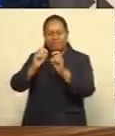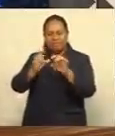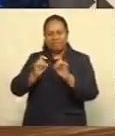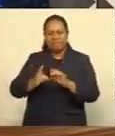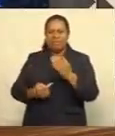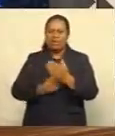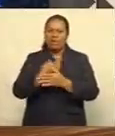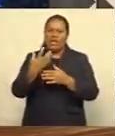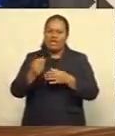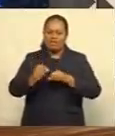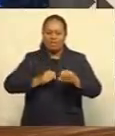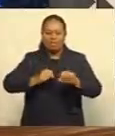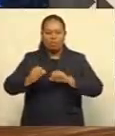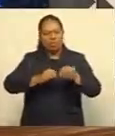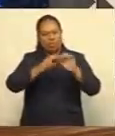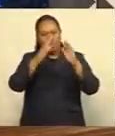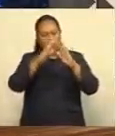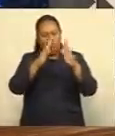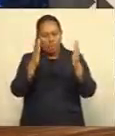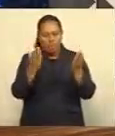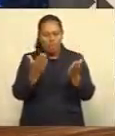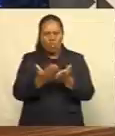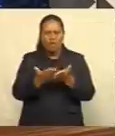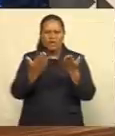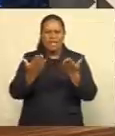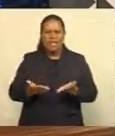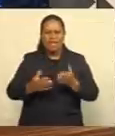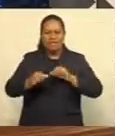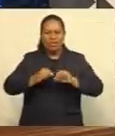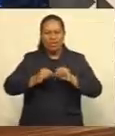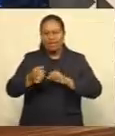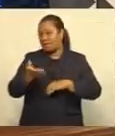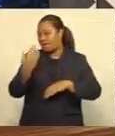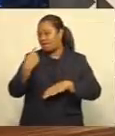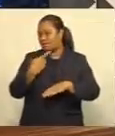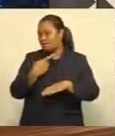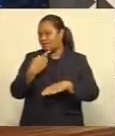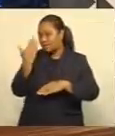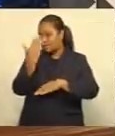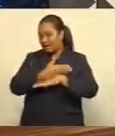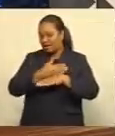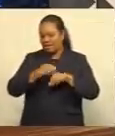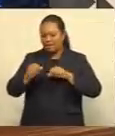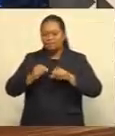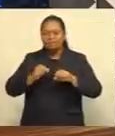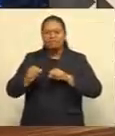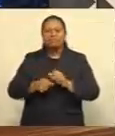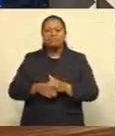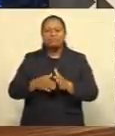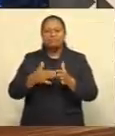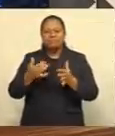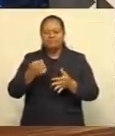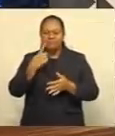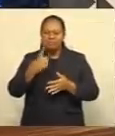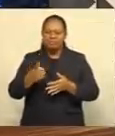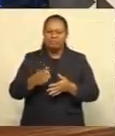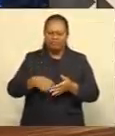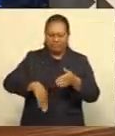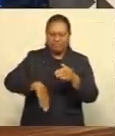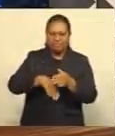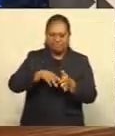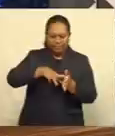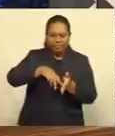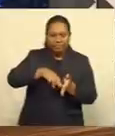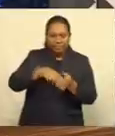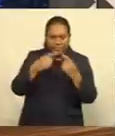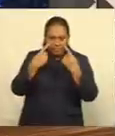heavyweight boxing champion Lucas Brown in their fight last night. Furious about Brown dismissing him as a footballer, the former NRL